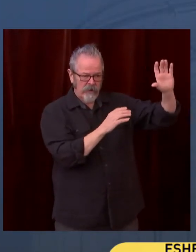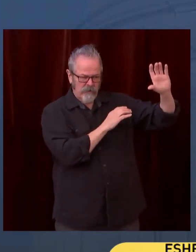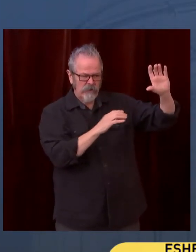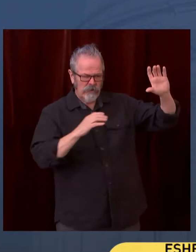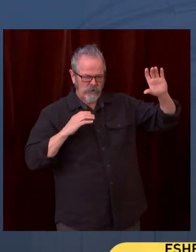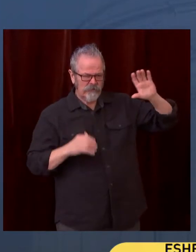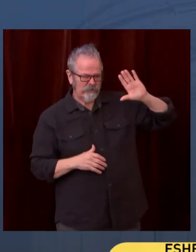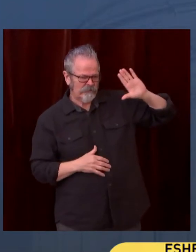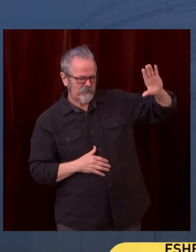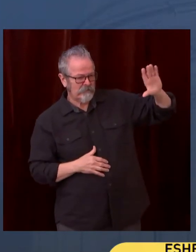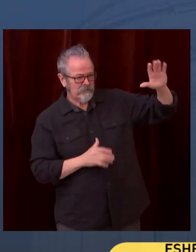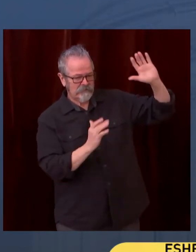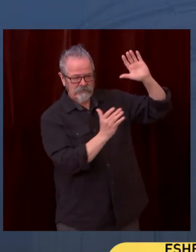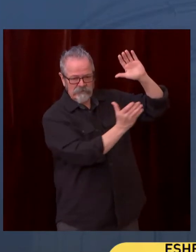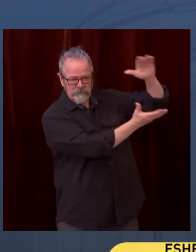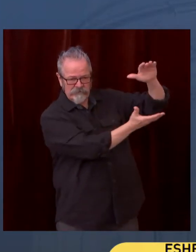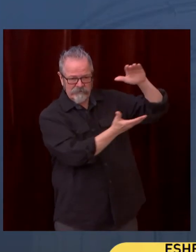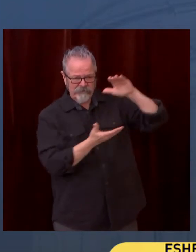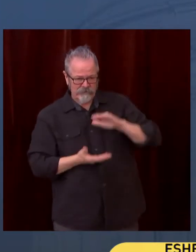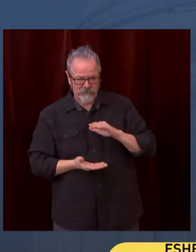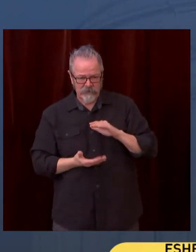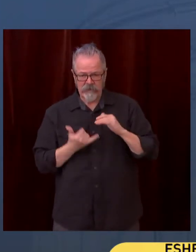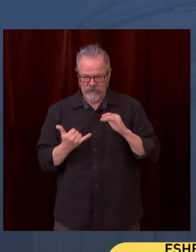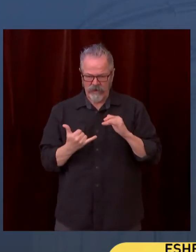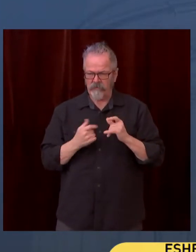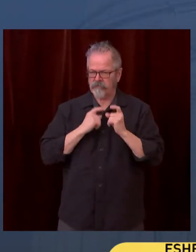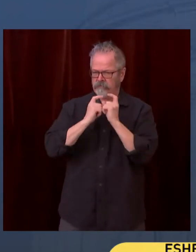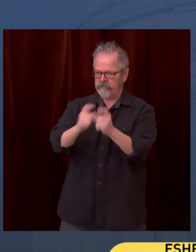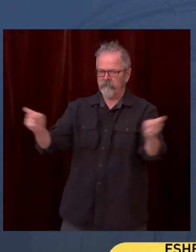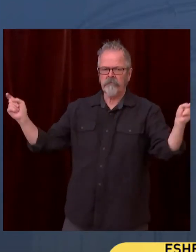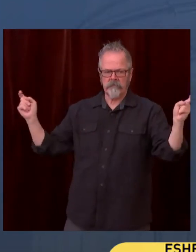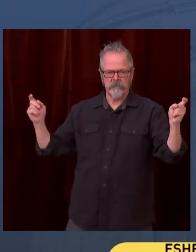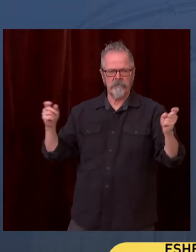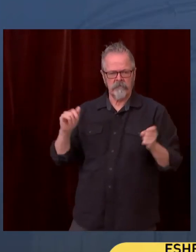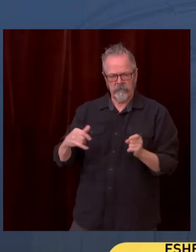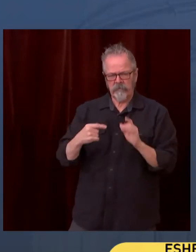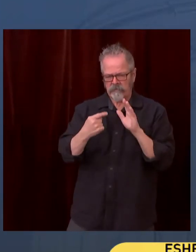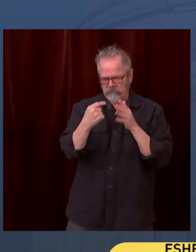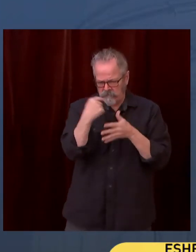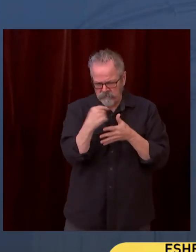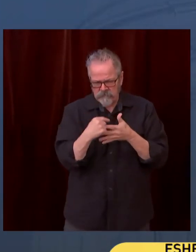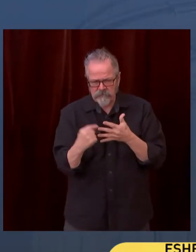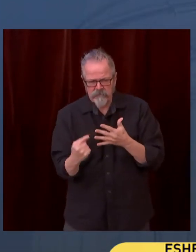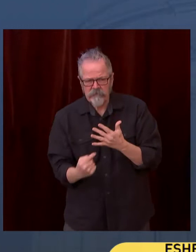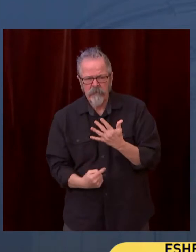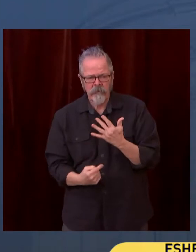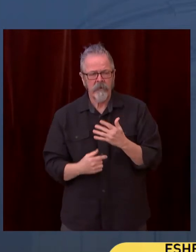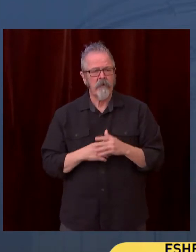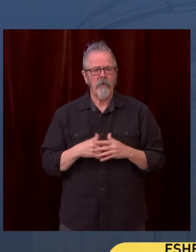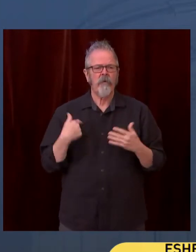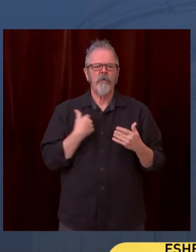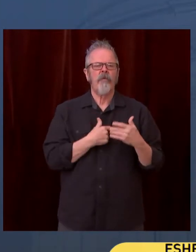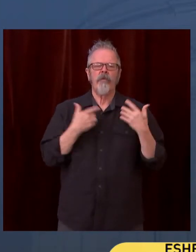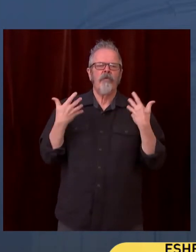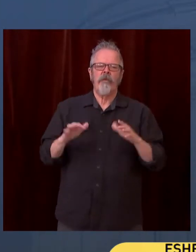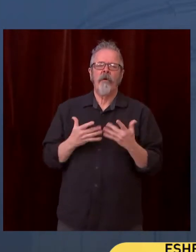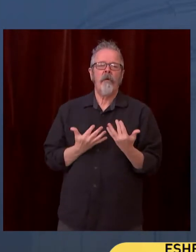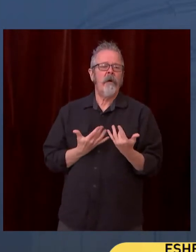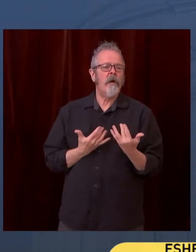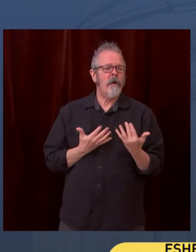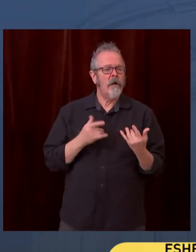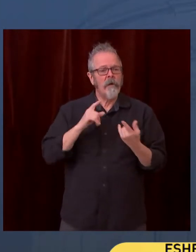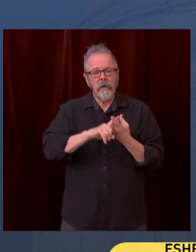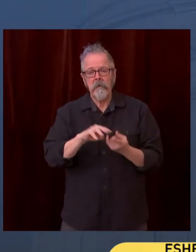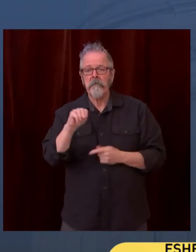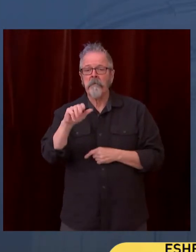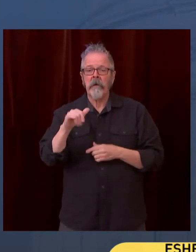process to continue. We're getting the money out right now instead of waiting until May. And this is